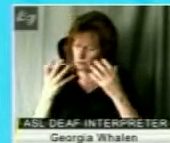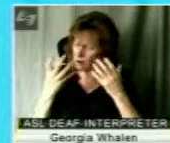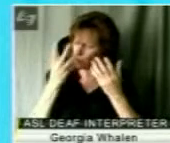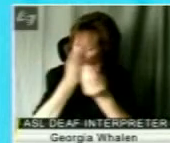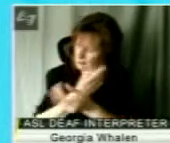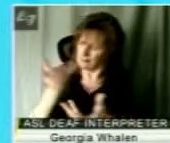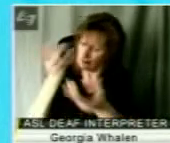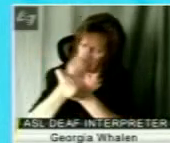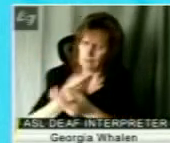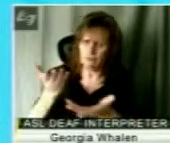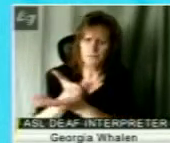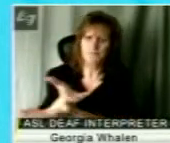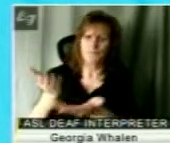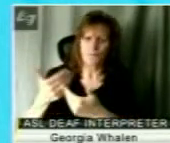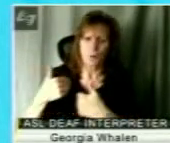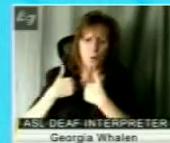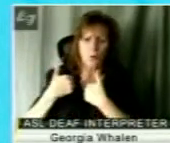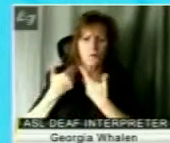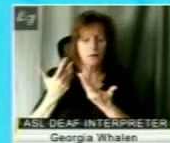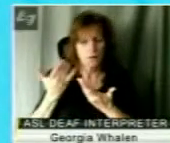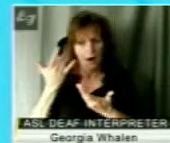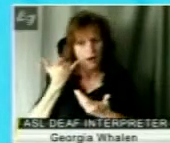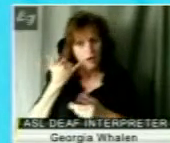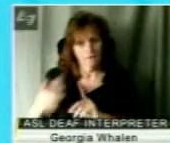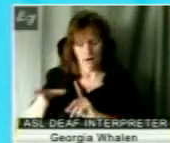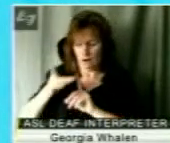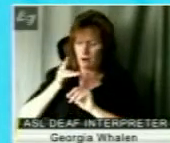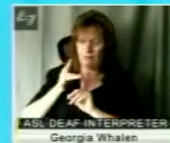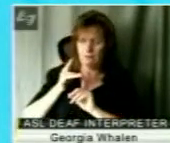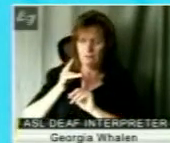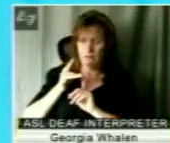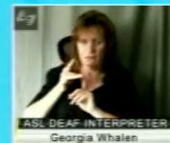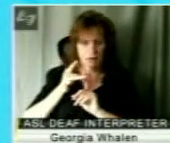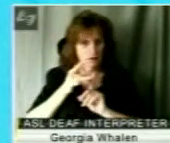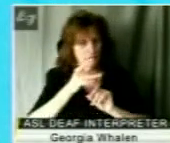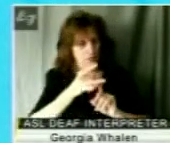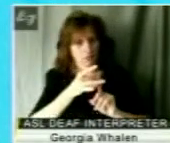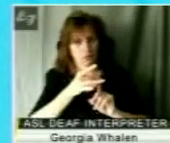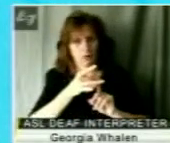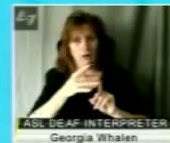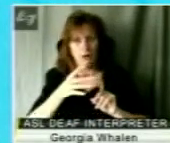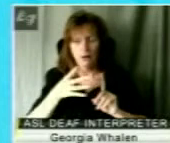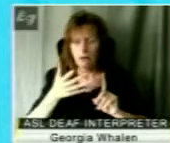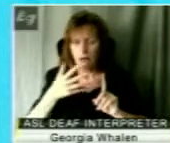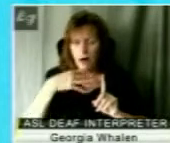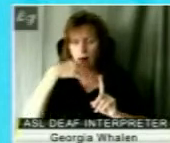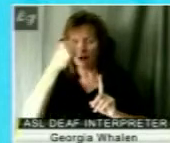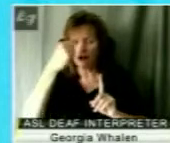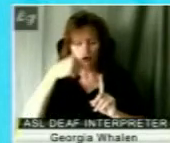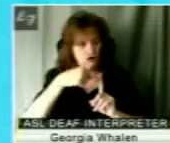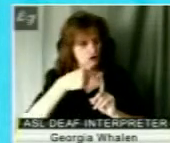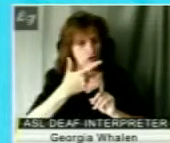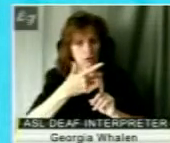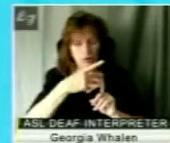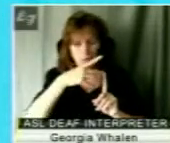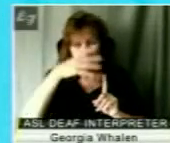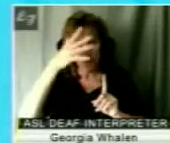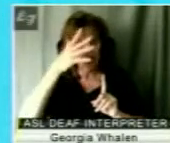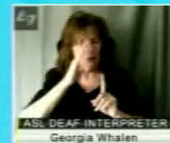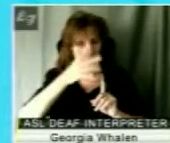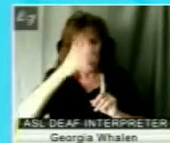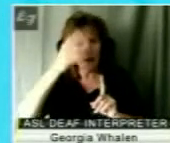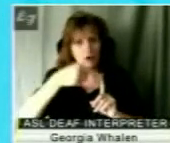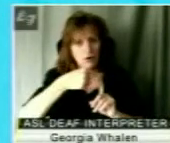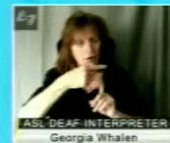maybe more frail, that may have a medical illness. And even for any one of us, we just don't know for whom this might be a more severe illness,